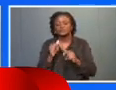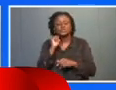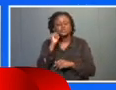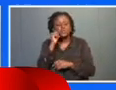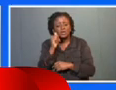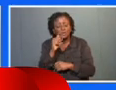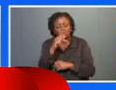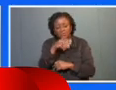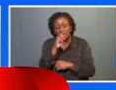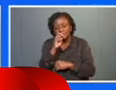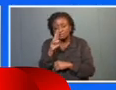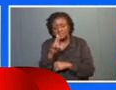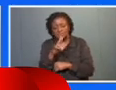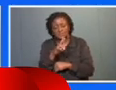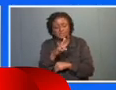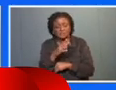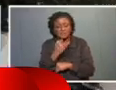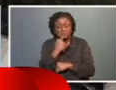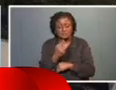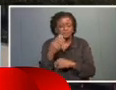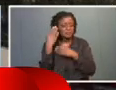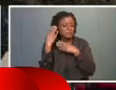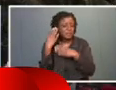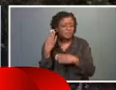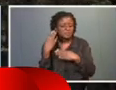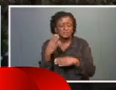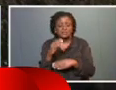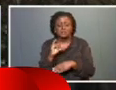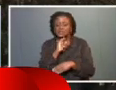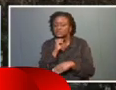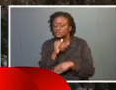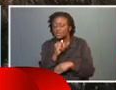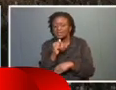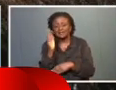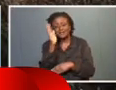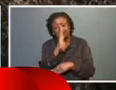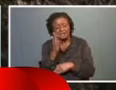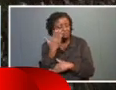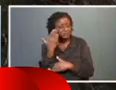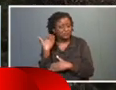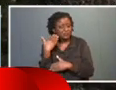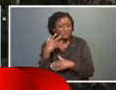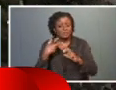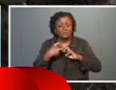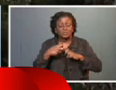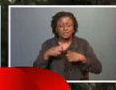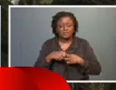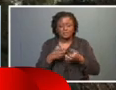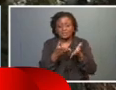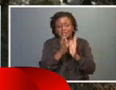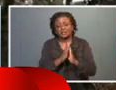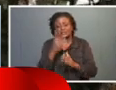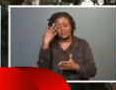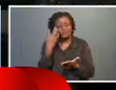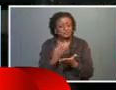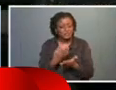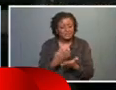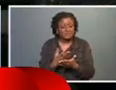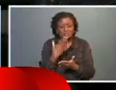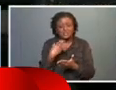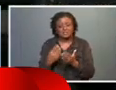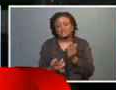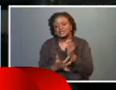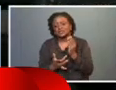Minister Davis emphasized the Bahamas is not and has never been the problem, and has asked for financing and technology